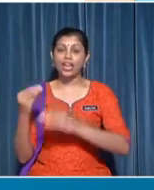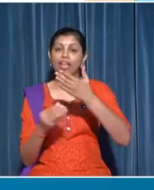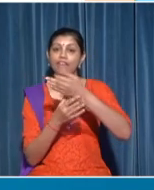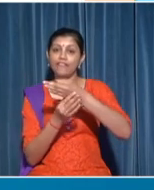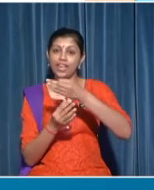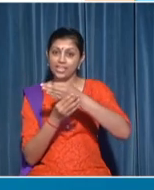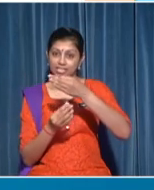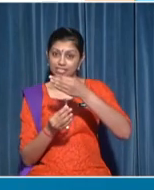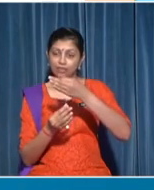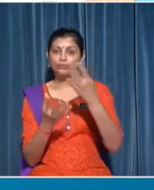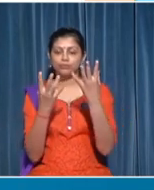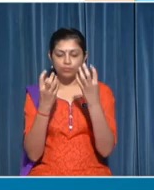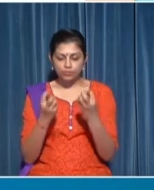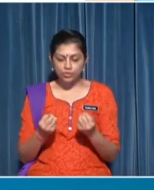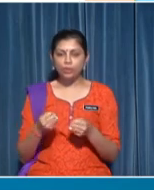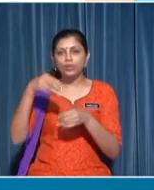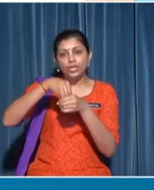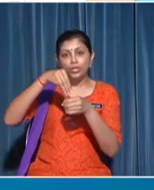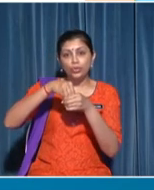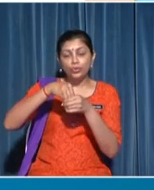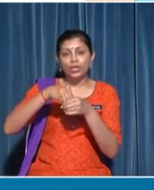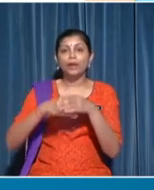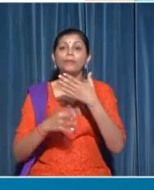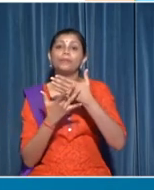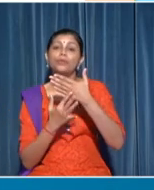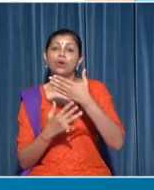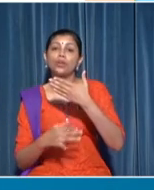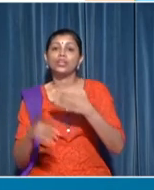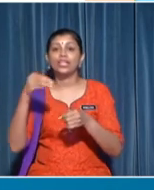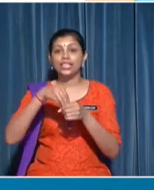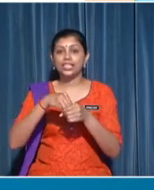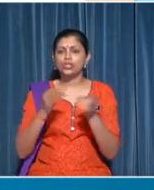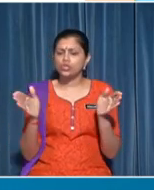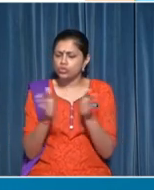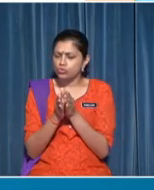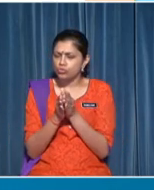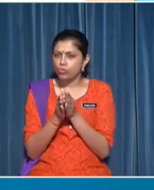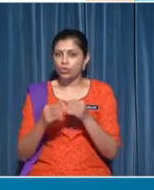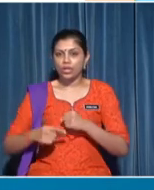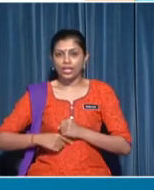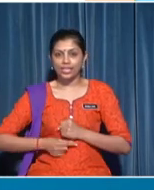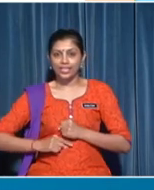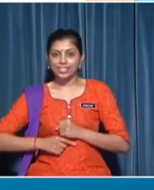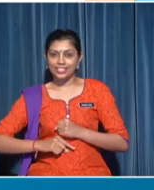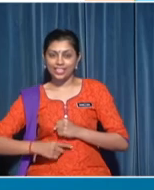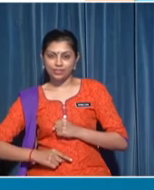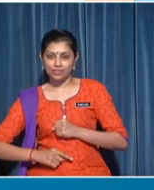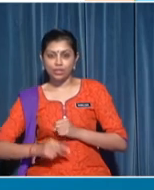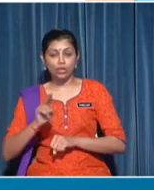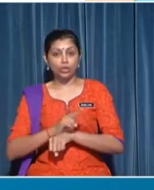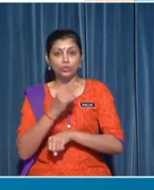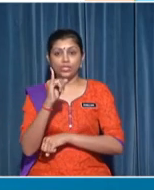absorbed into the blood in the small intestine by the tiny projections called